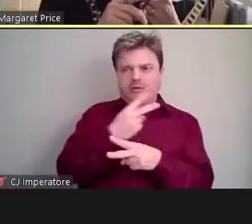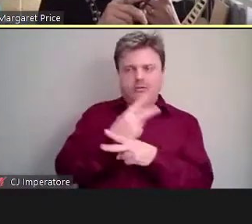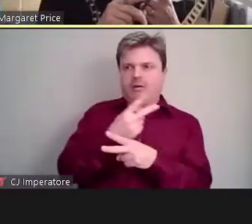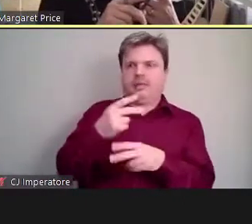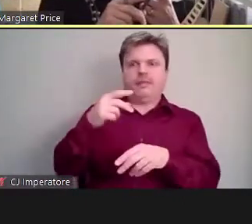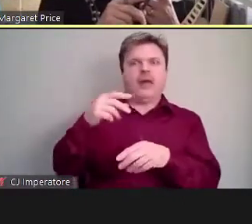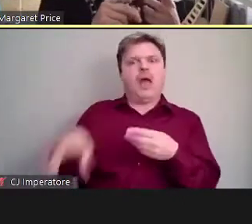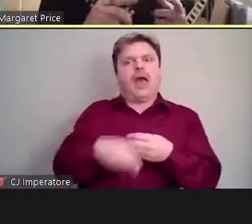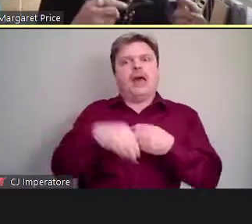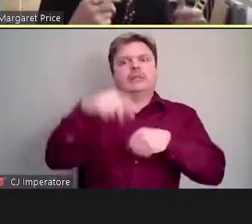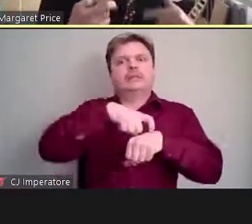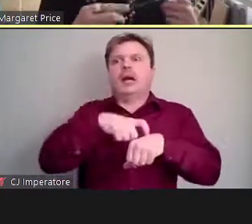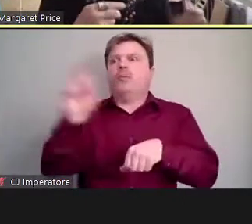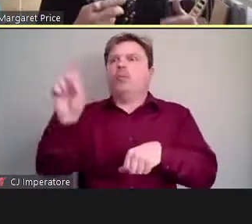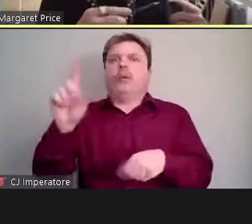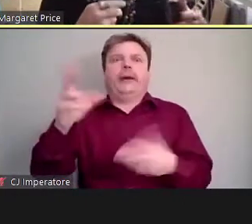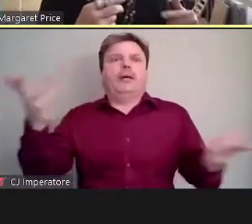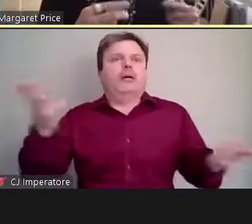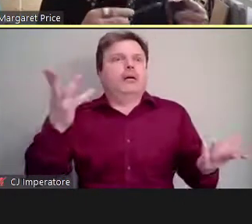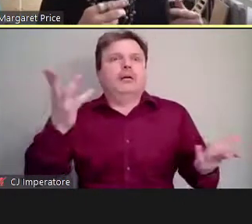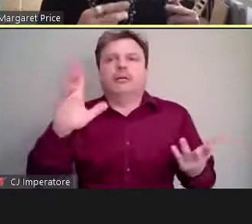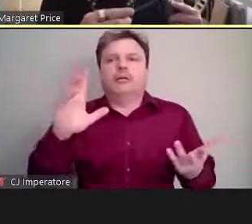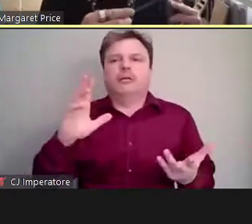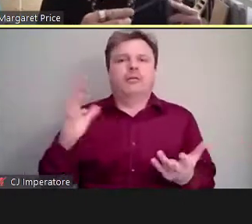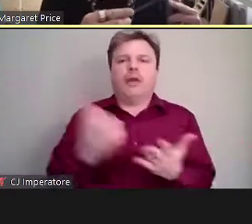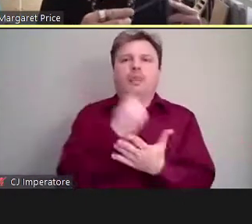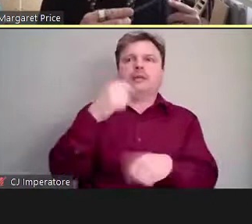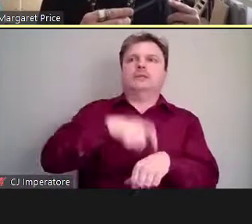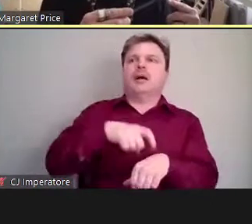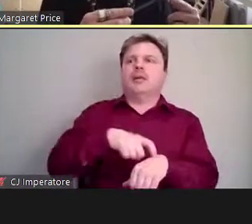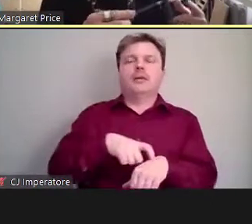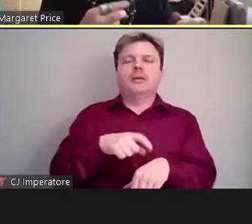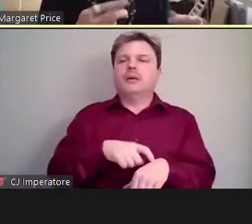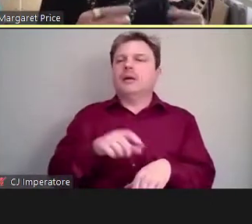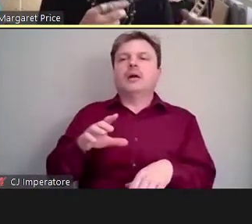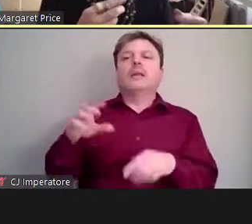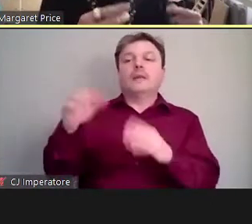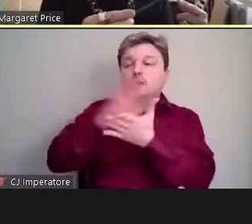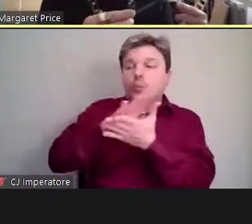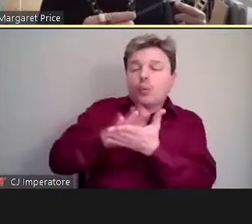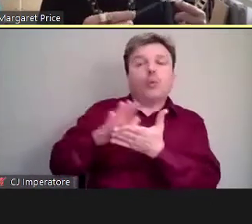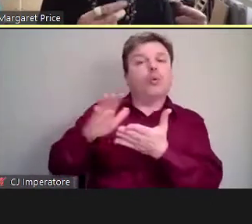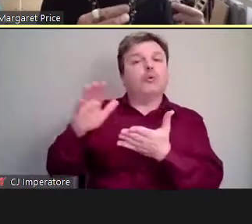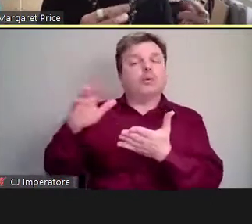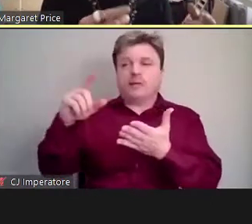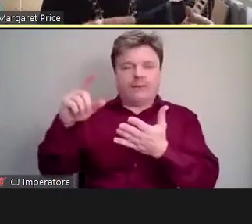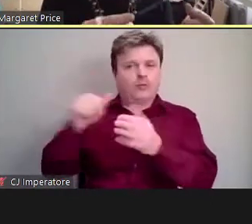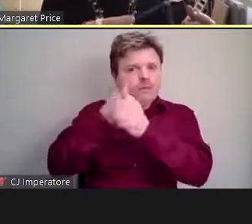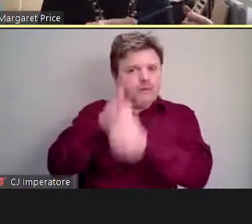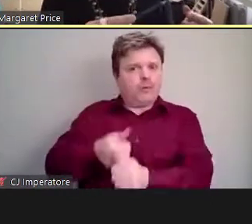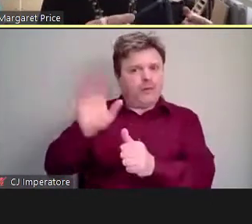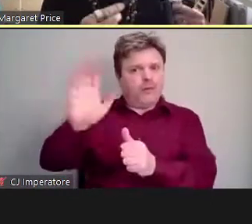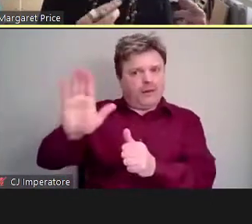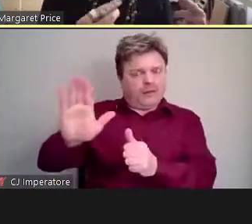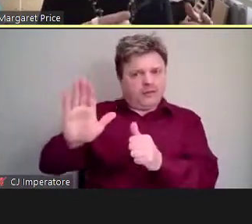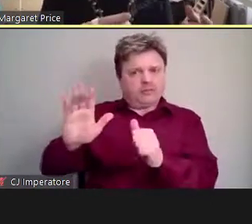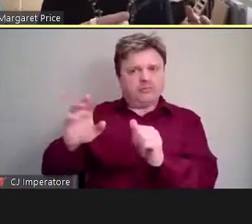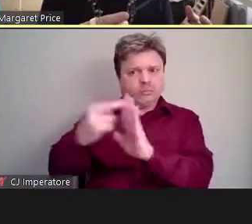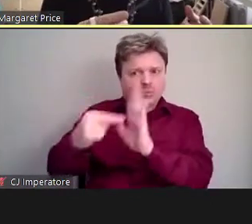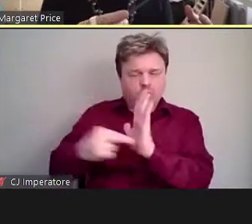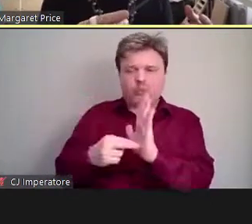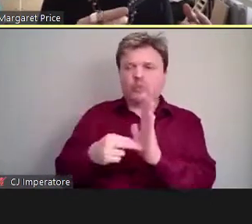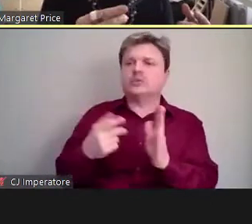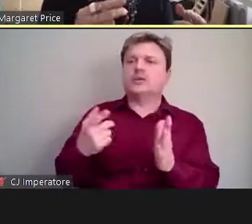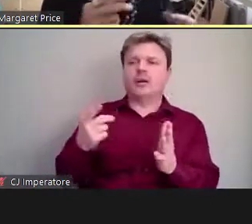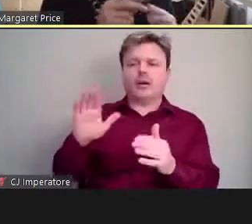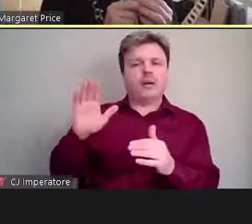You have to follow whatever rules your school or your program has in terms of how you actually make use of that extended